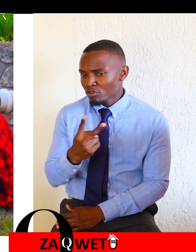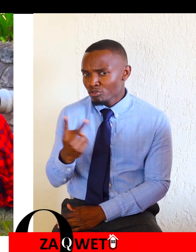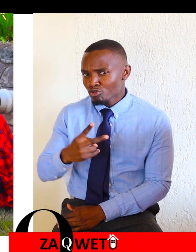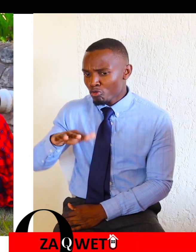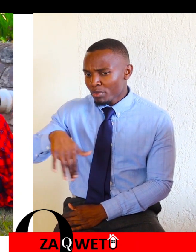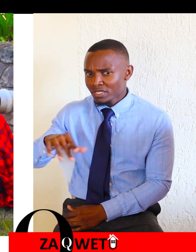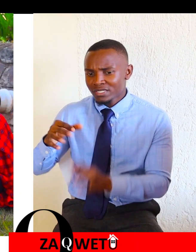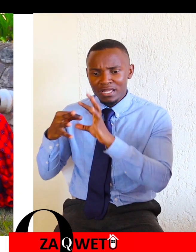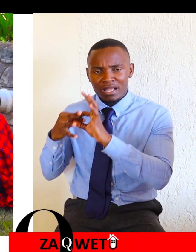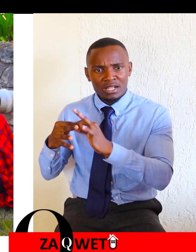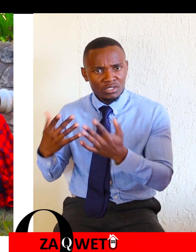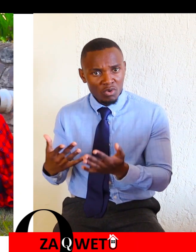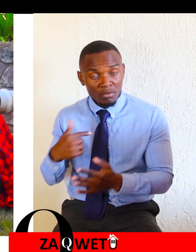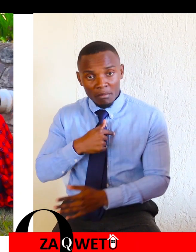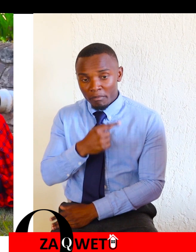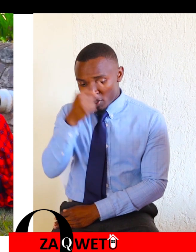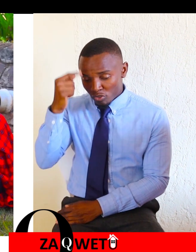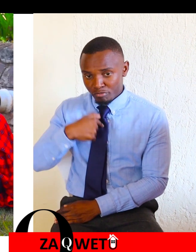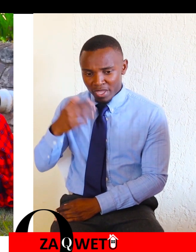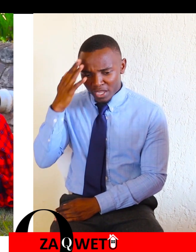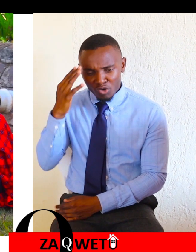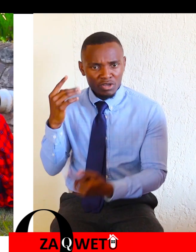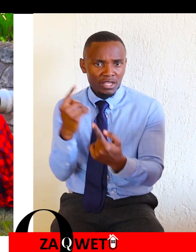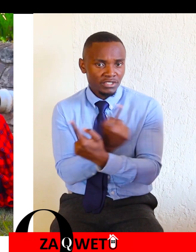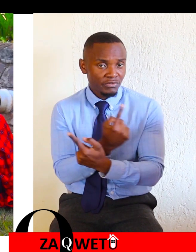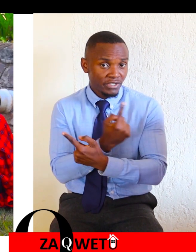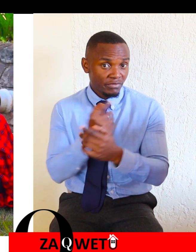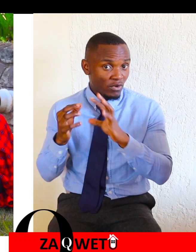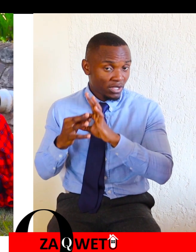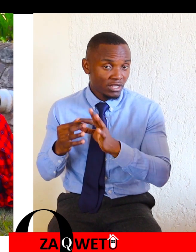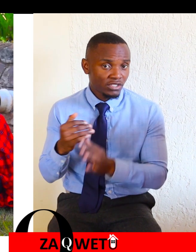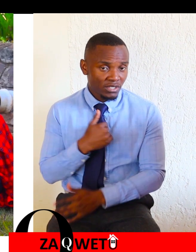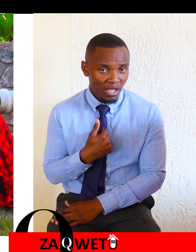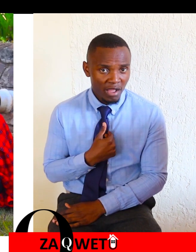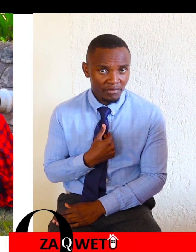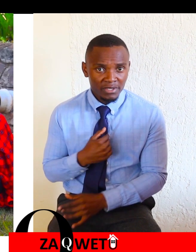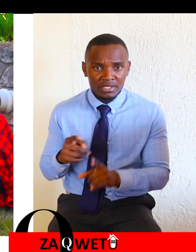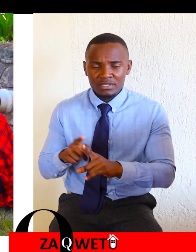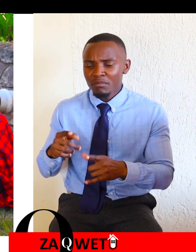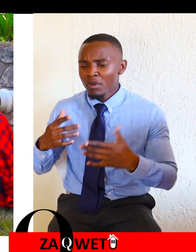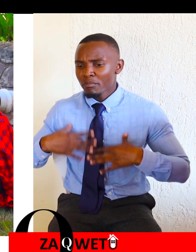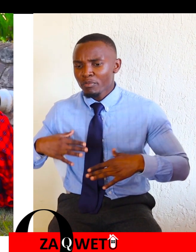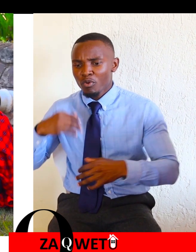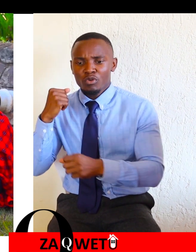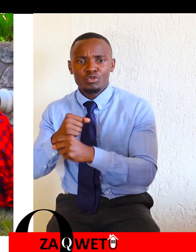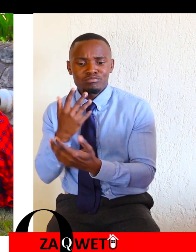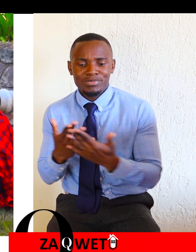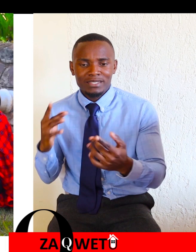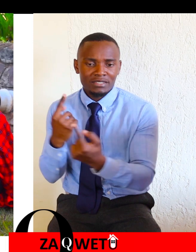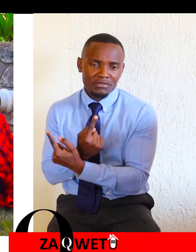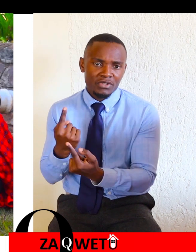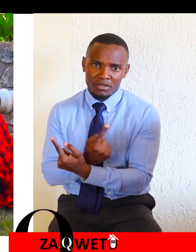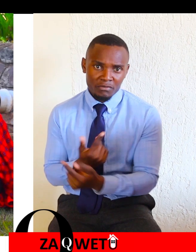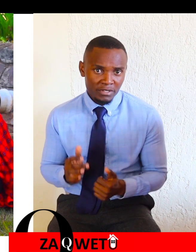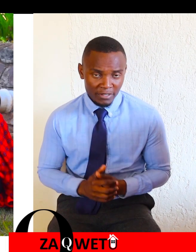the cultures of these two places. I know they're so diverse. Ziko too different. People